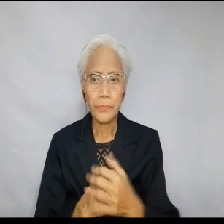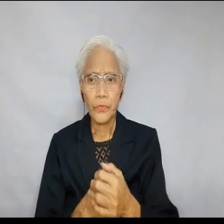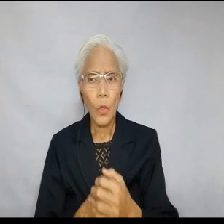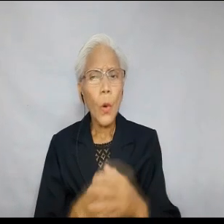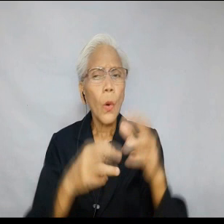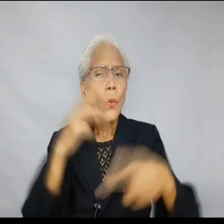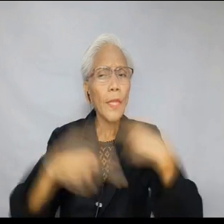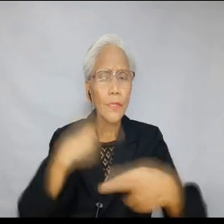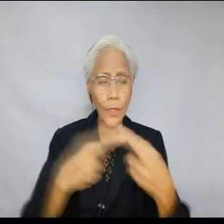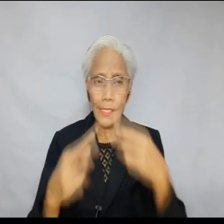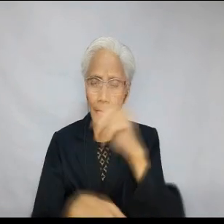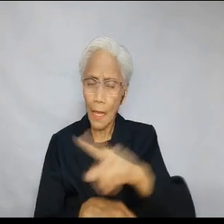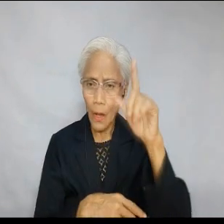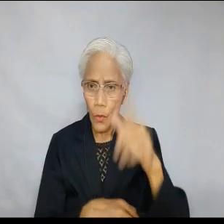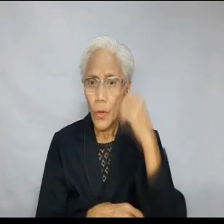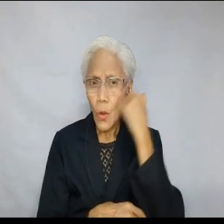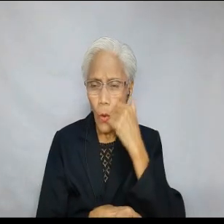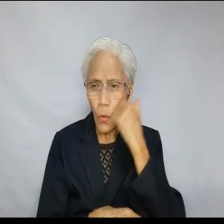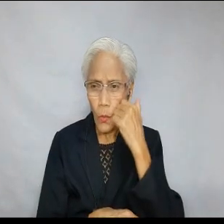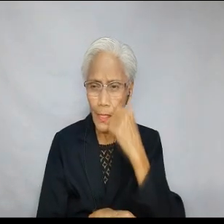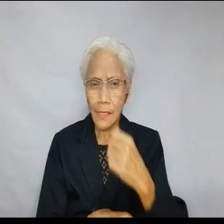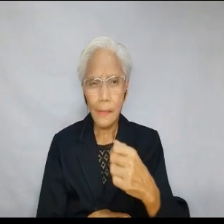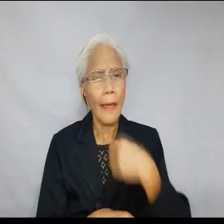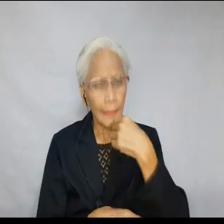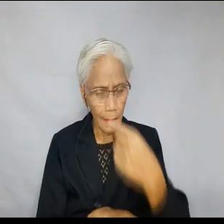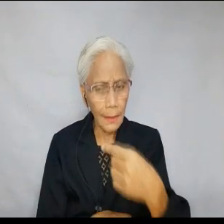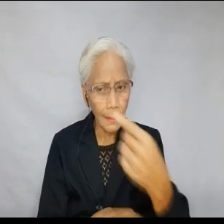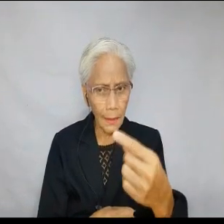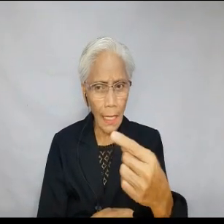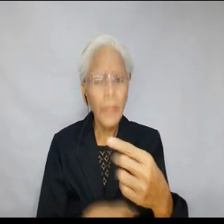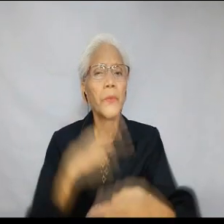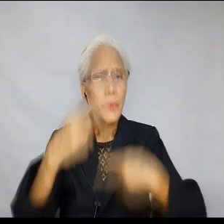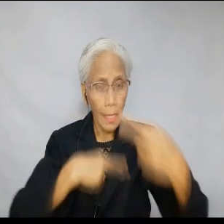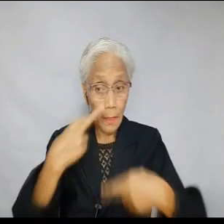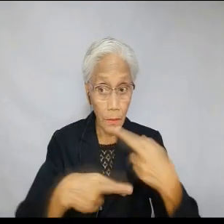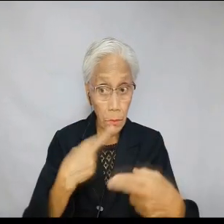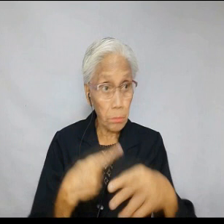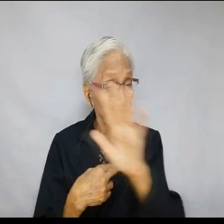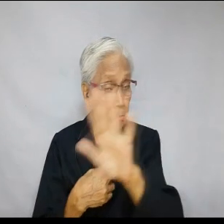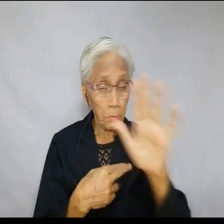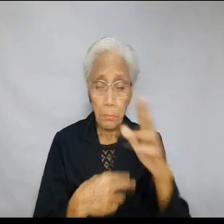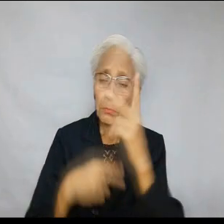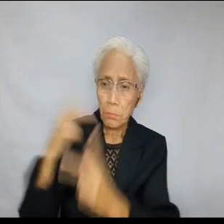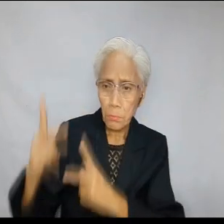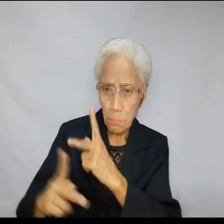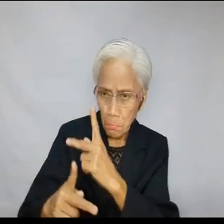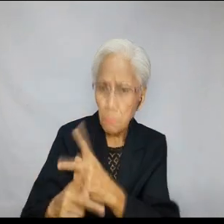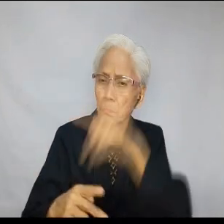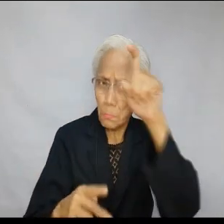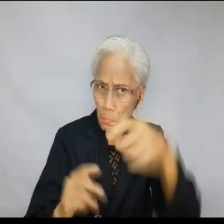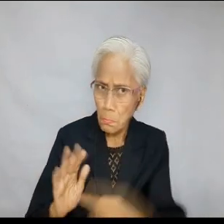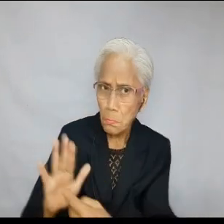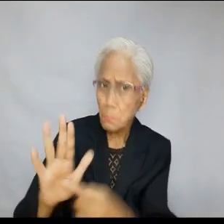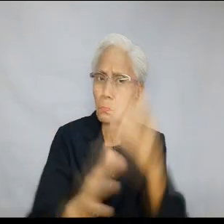Philippians, "Rejoice in the Lord always. I say it again, rejoice. Your kindness should be known